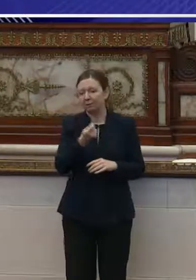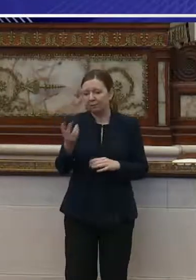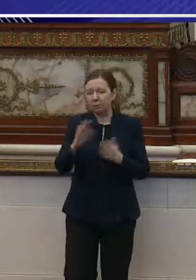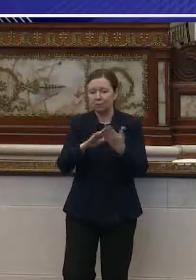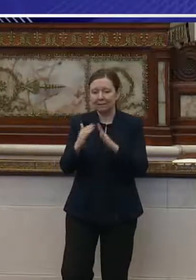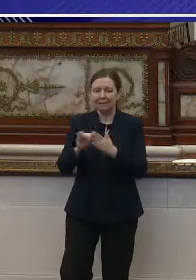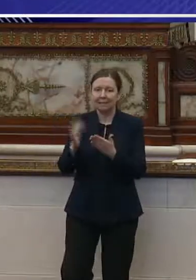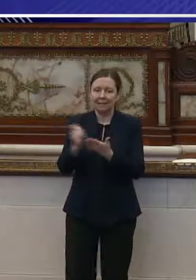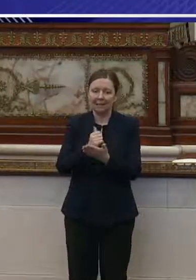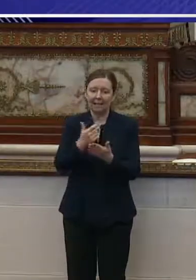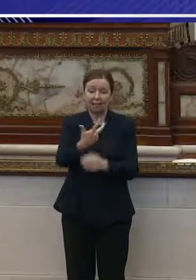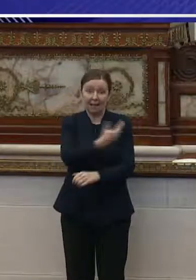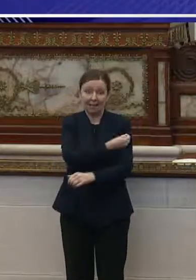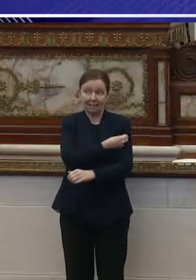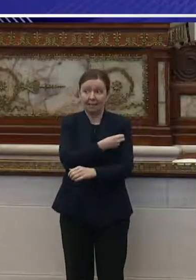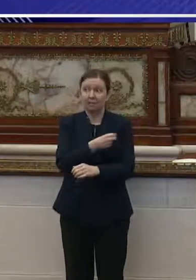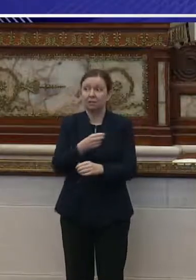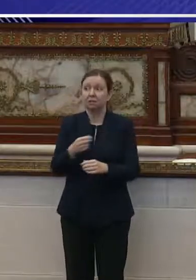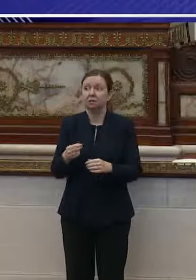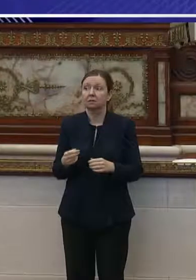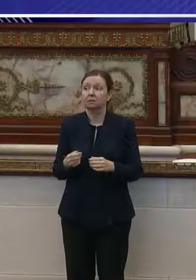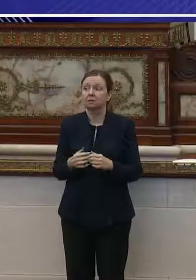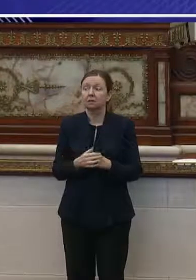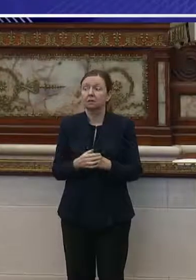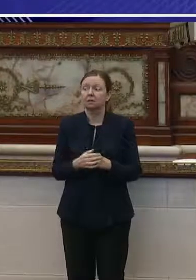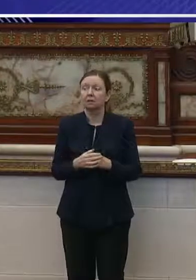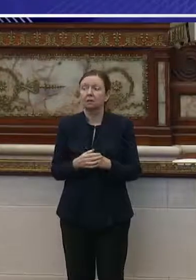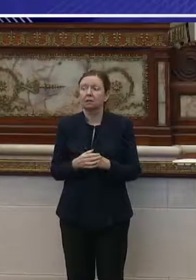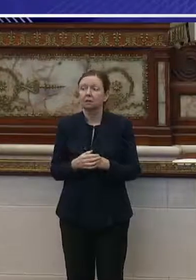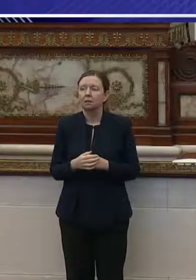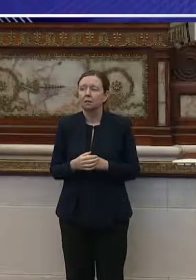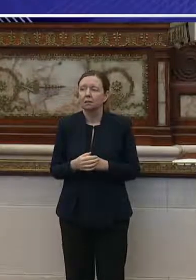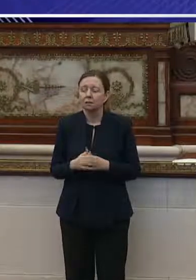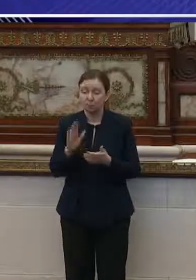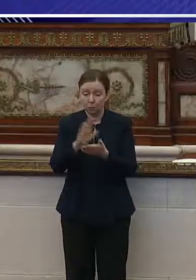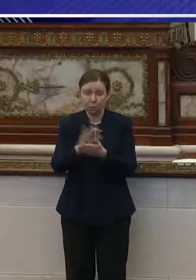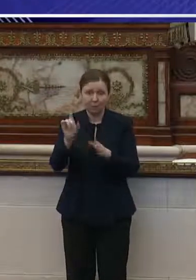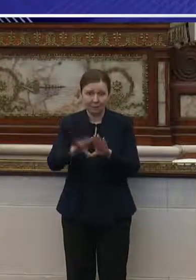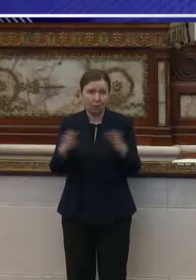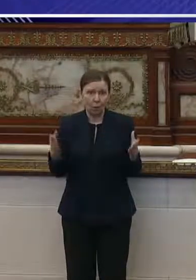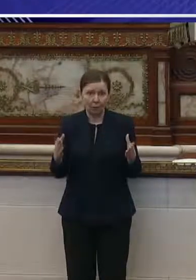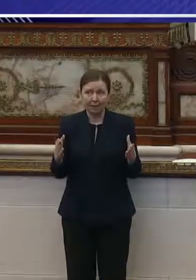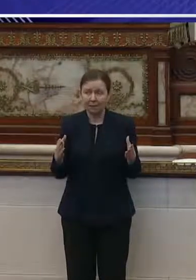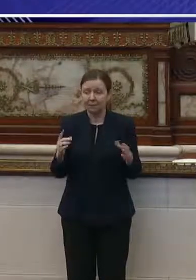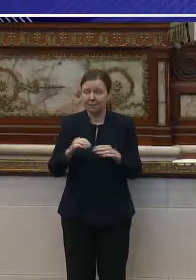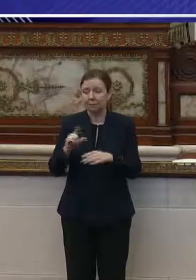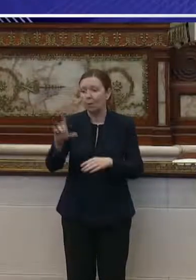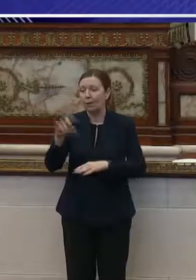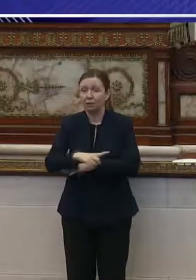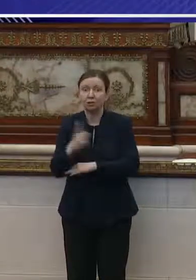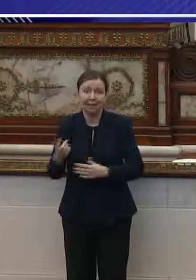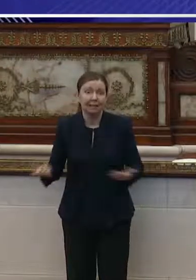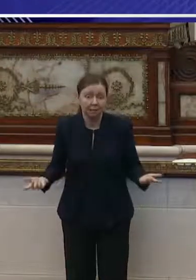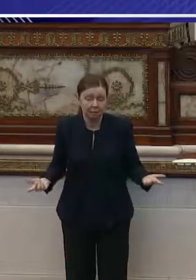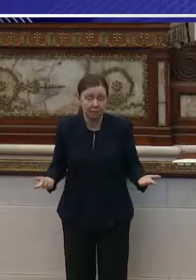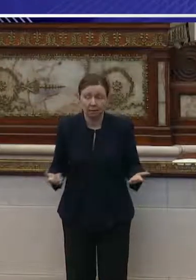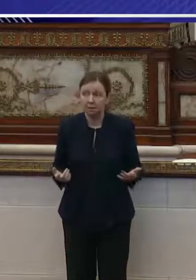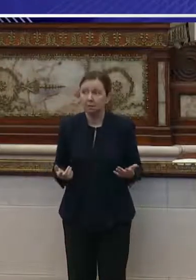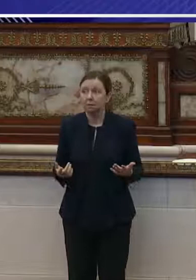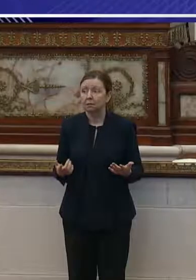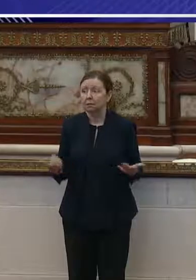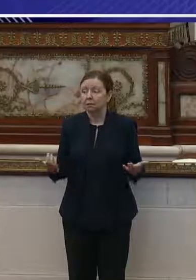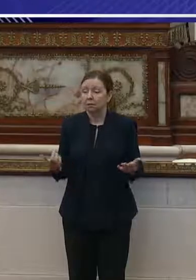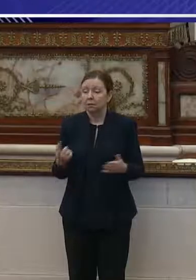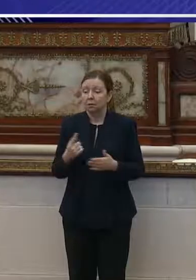getting the vaccinations, Biden puts out a challenge that schools need to be open in 100 days. What are